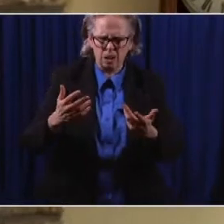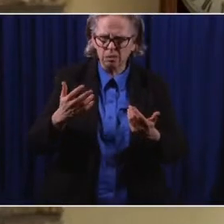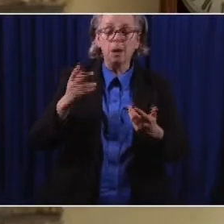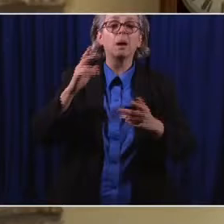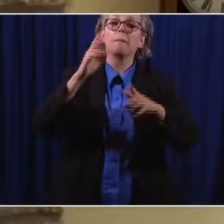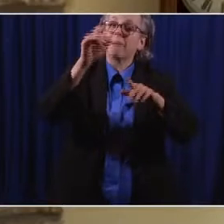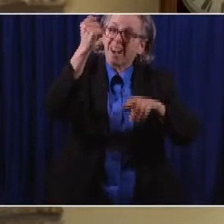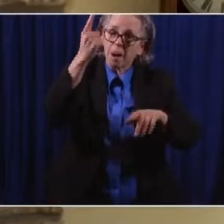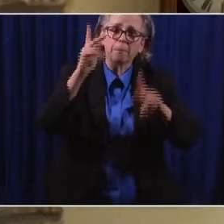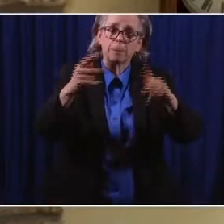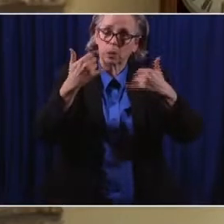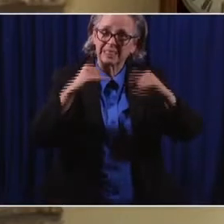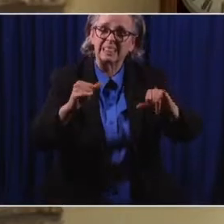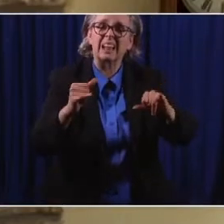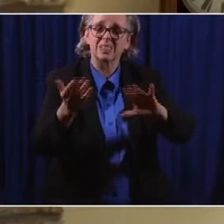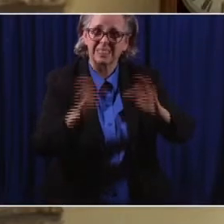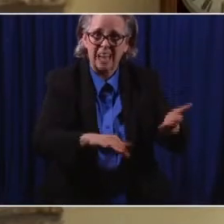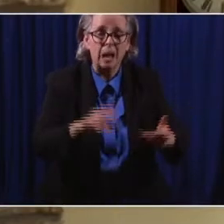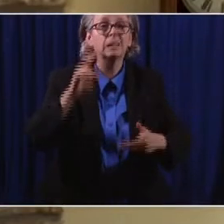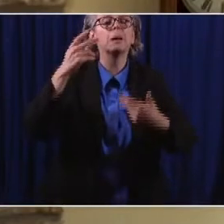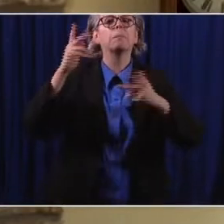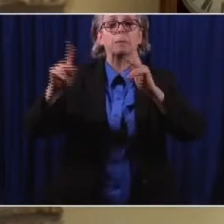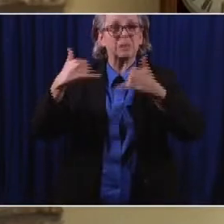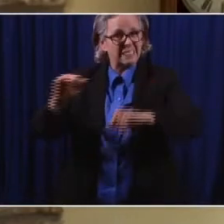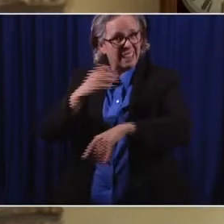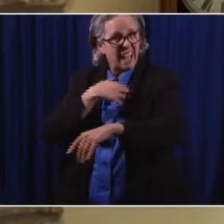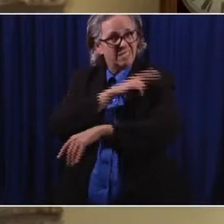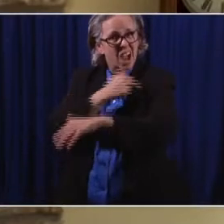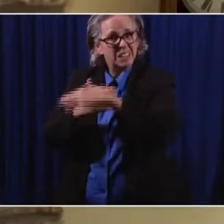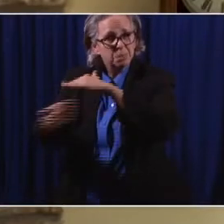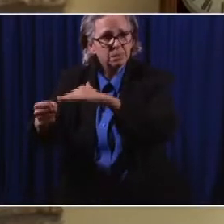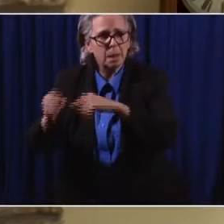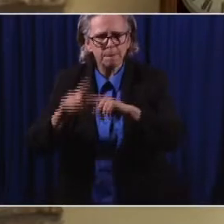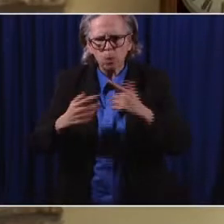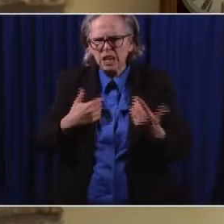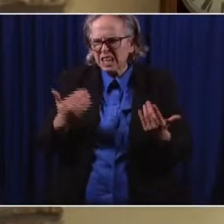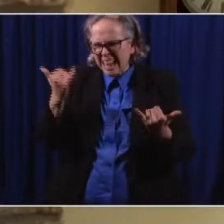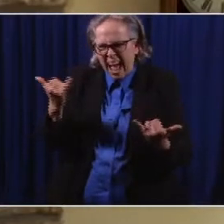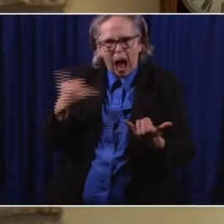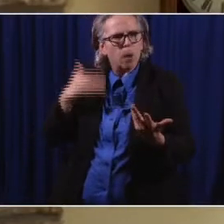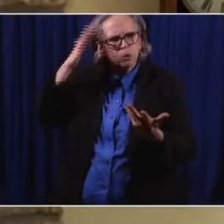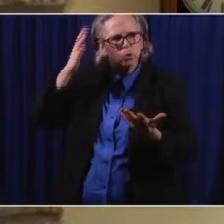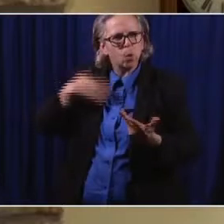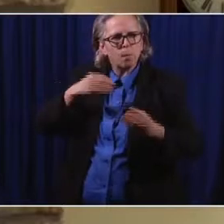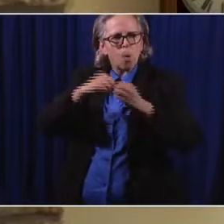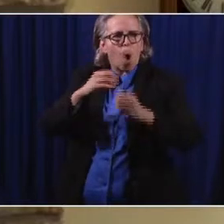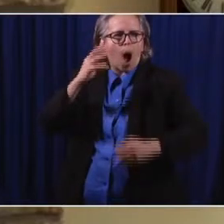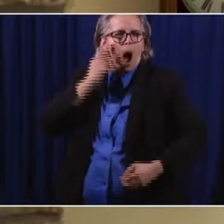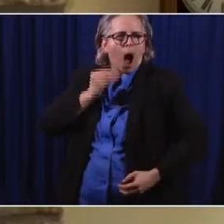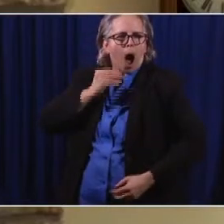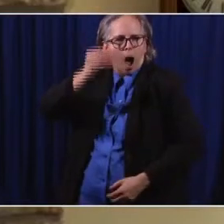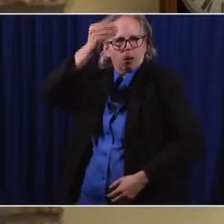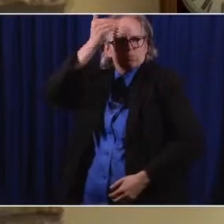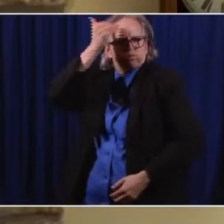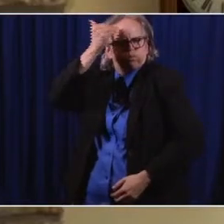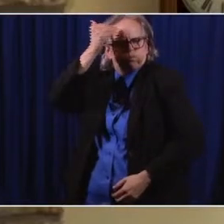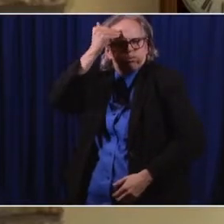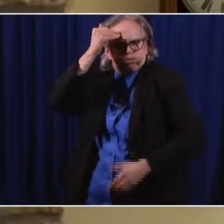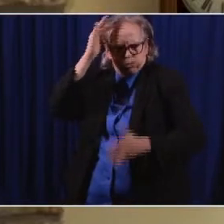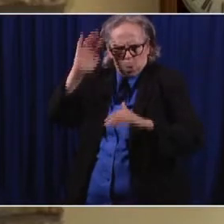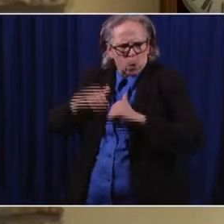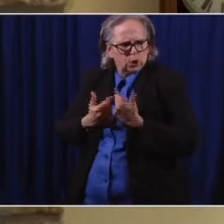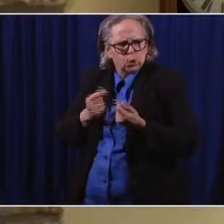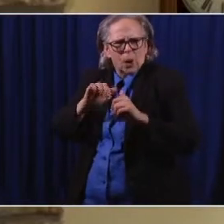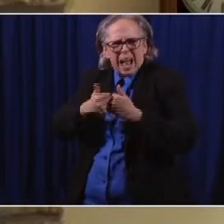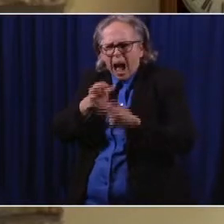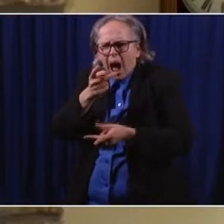But there are more tools available today. There's more knowledge available in regard to the doctors. This is an area where I take